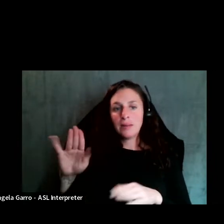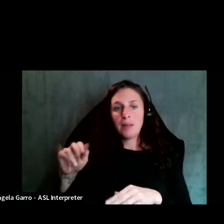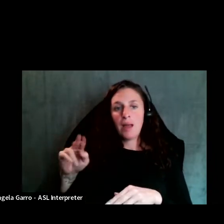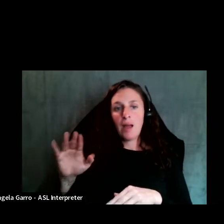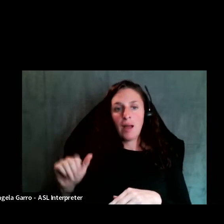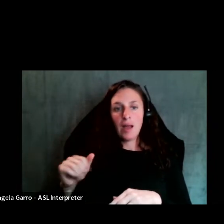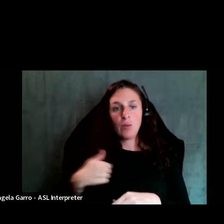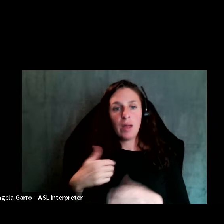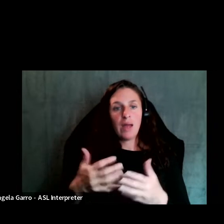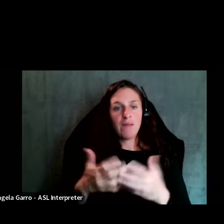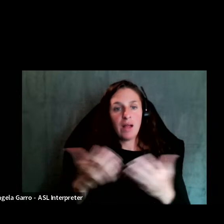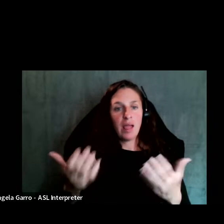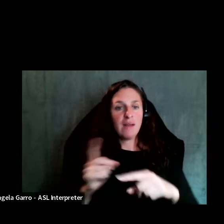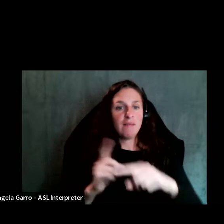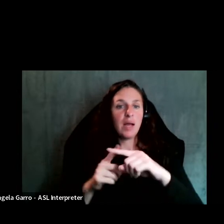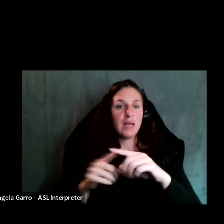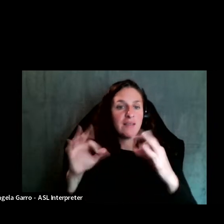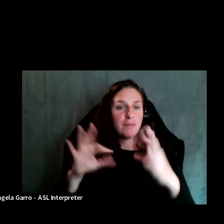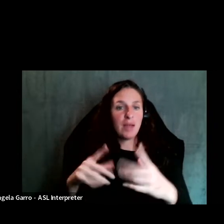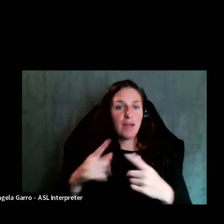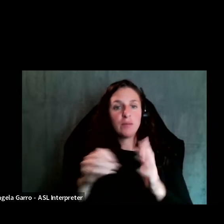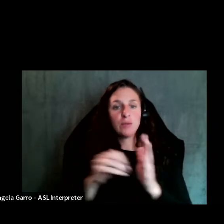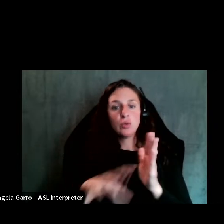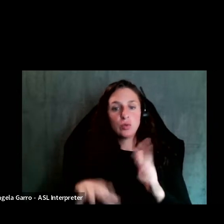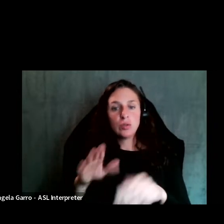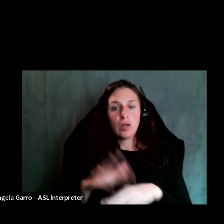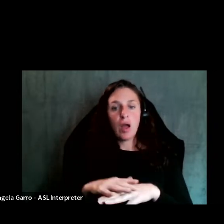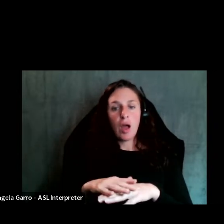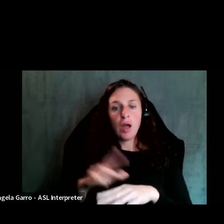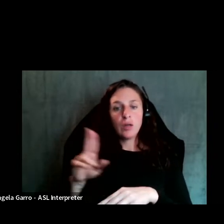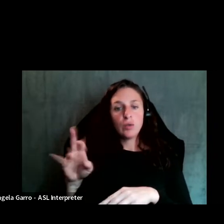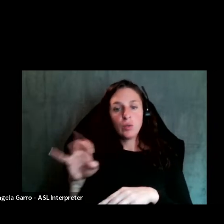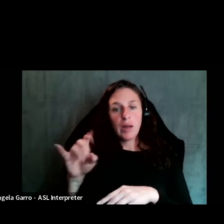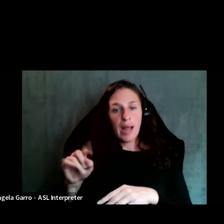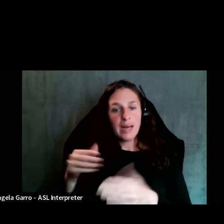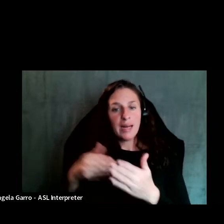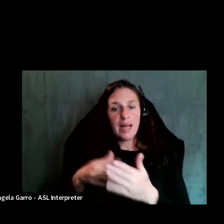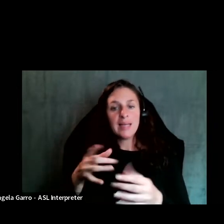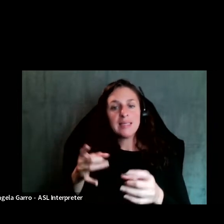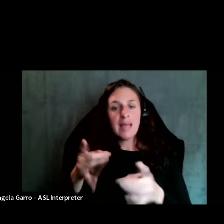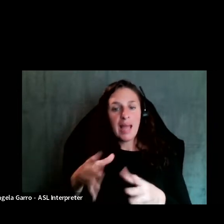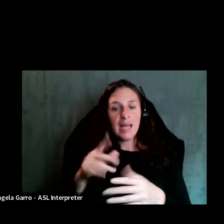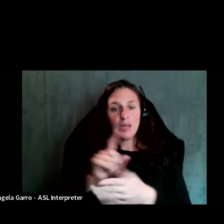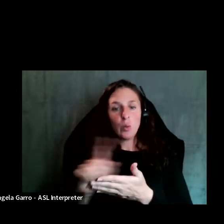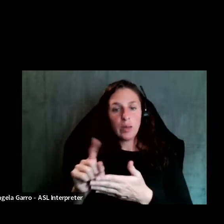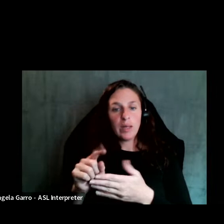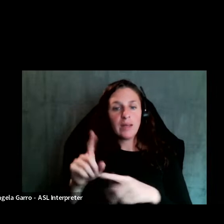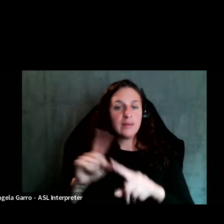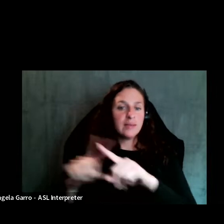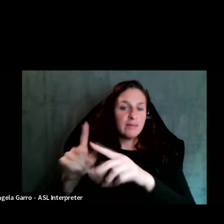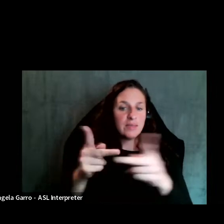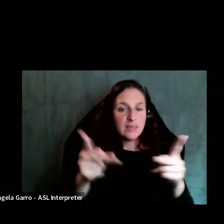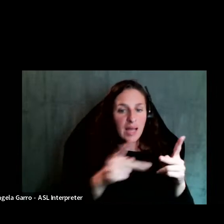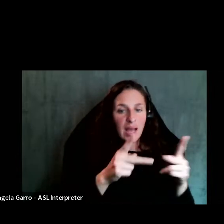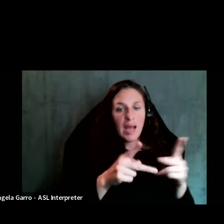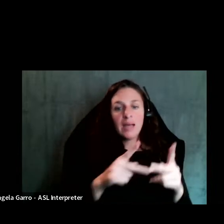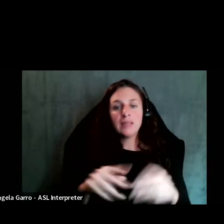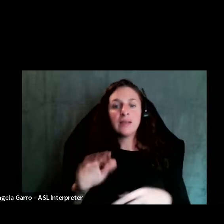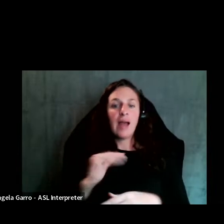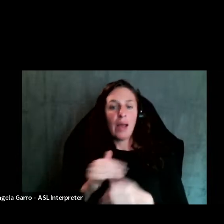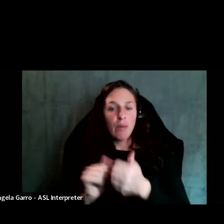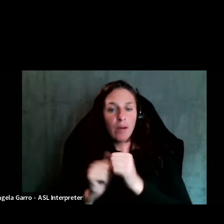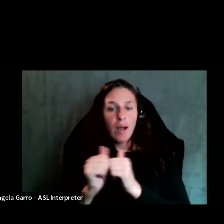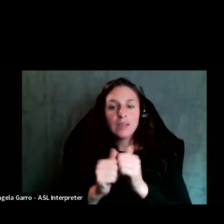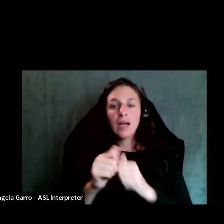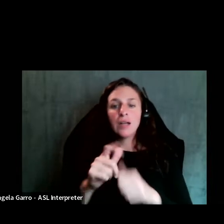We had a lot of positive feedback from students on United Against Hate Week activities at different sites, including art contests, lunch activities, posters, and